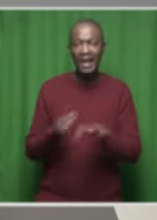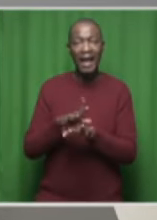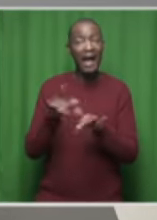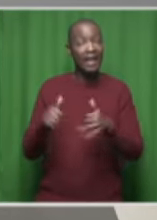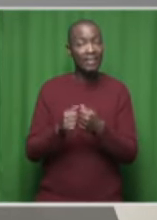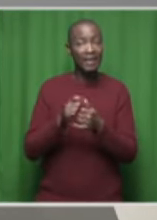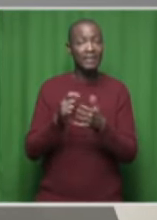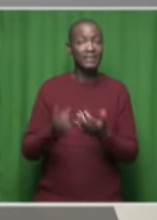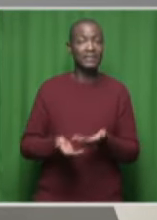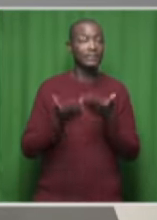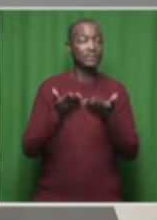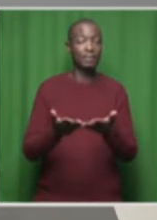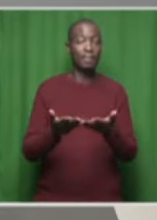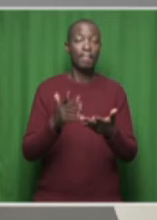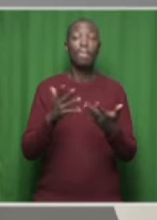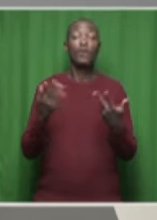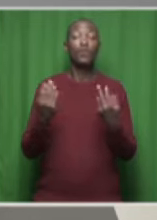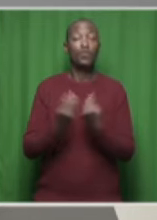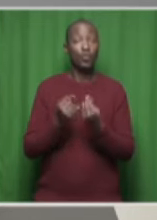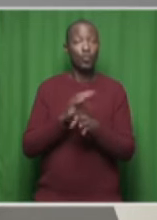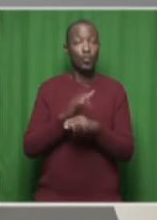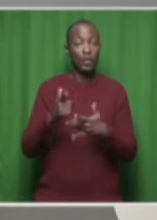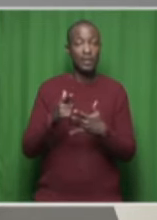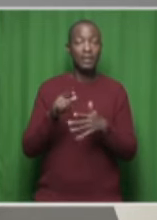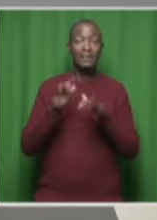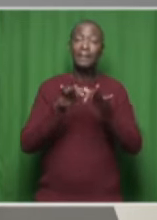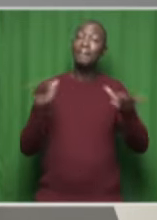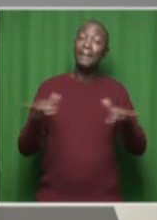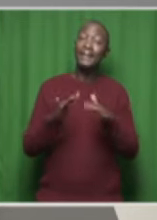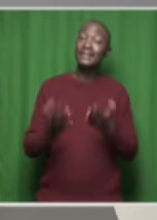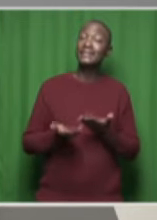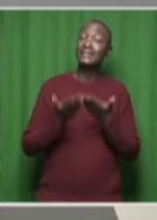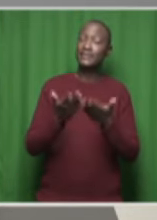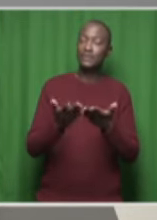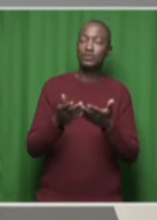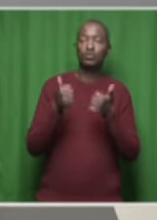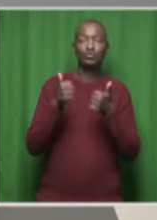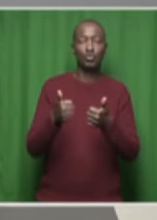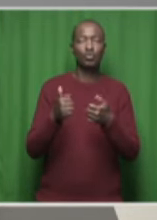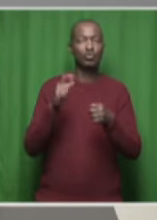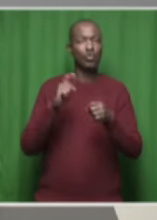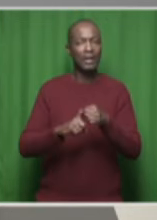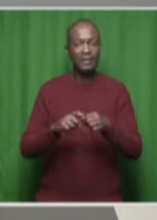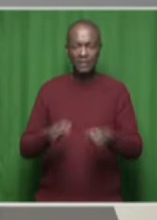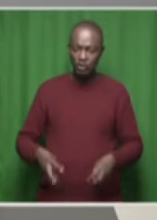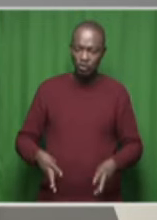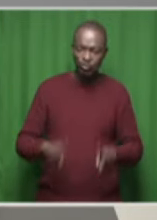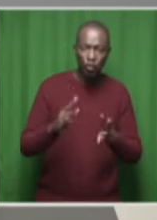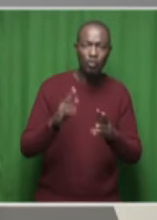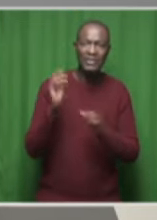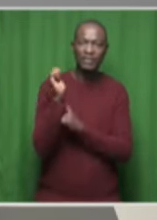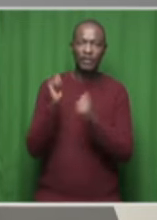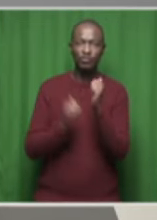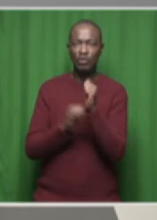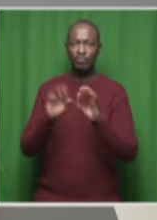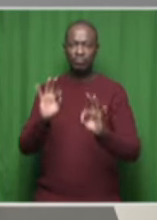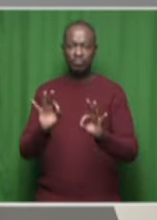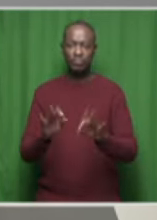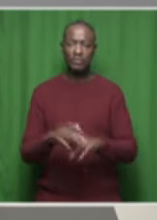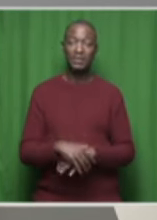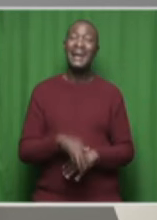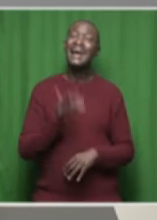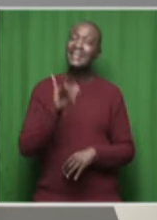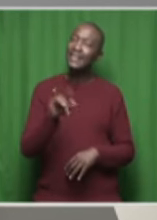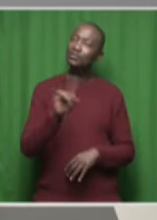services, and with the notion of public services, of course, good quality roads and infrastructure. That's what the state has to